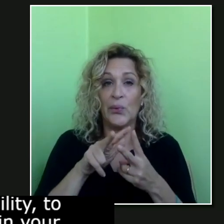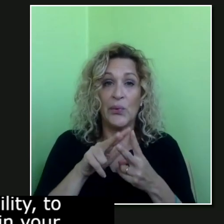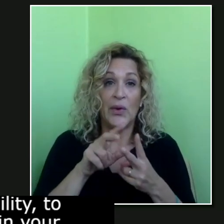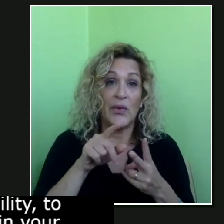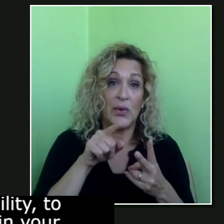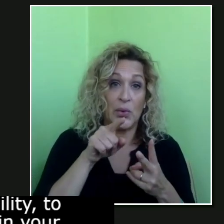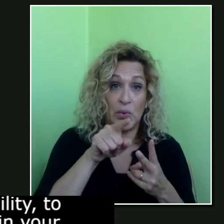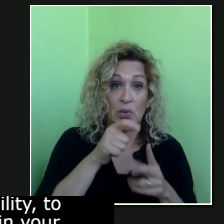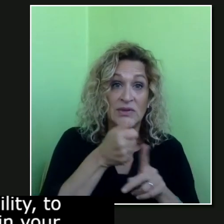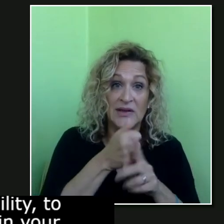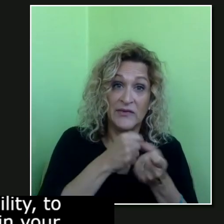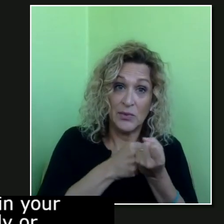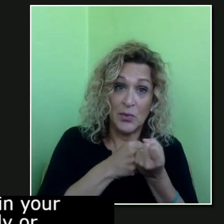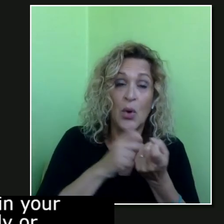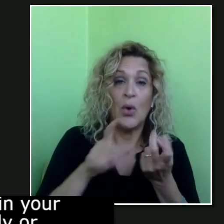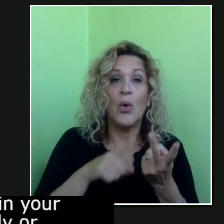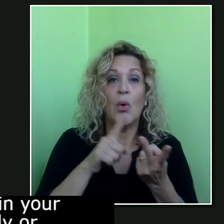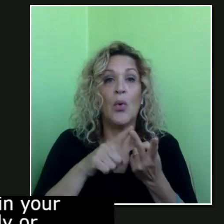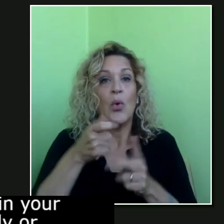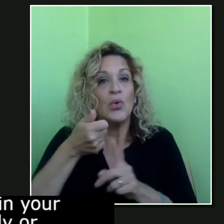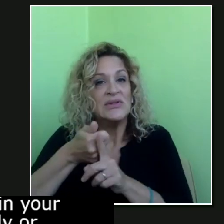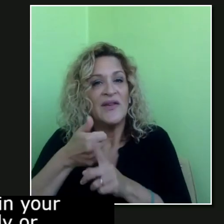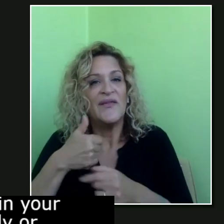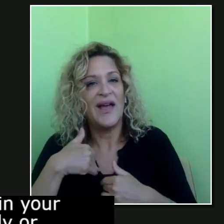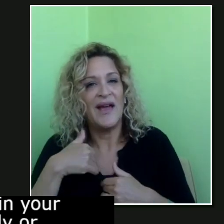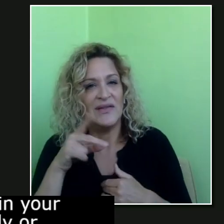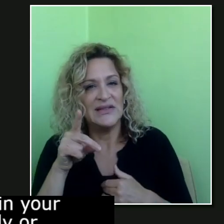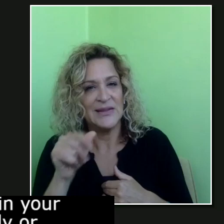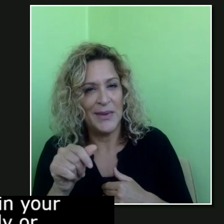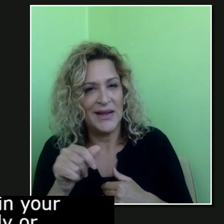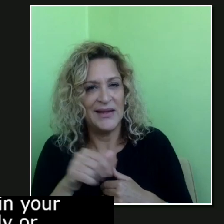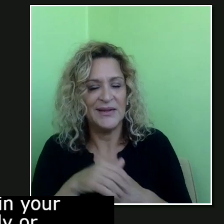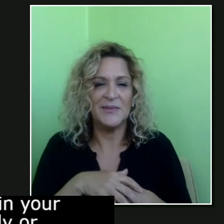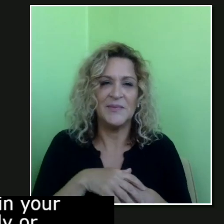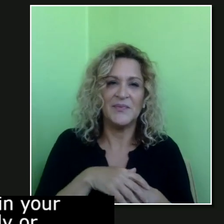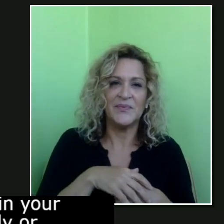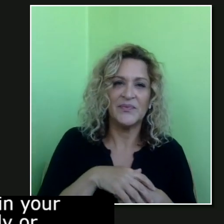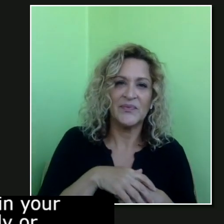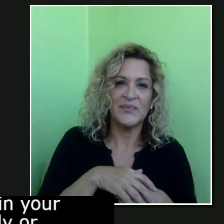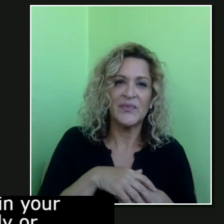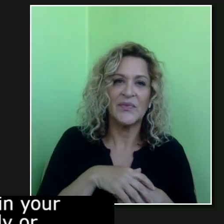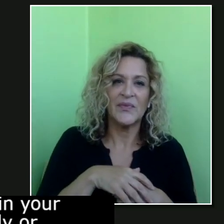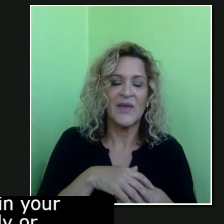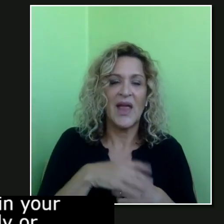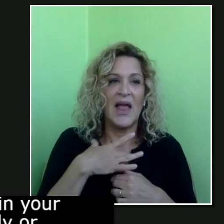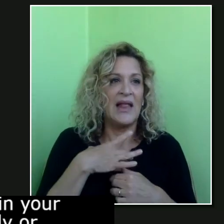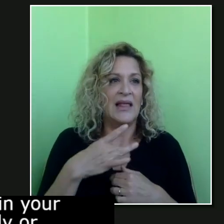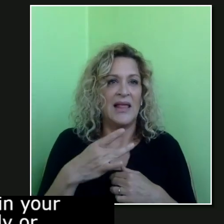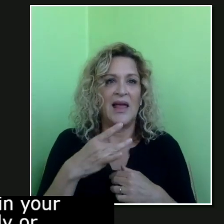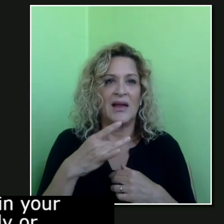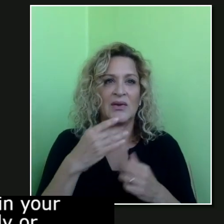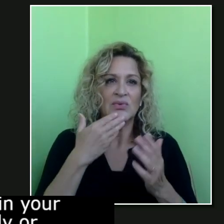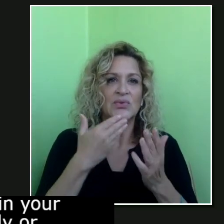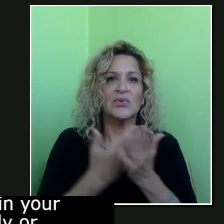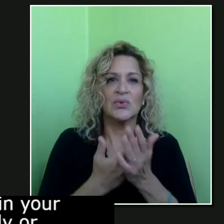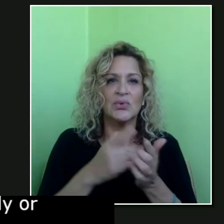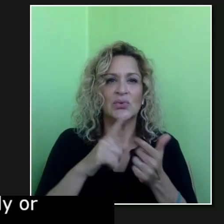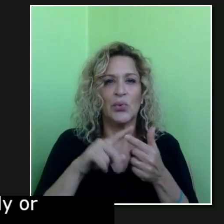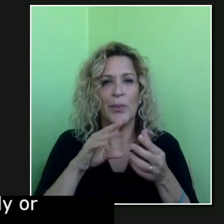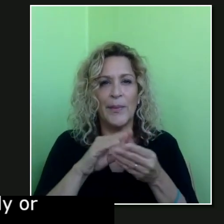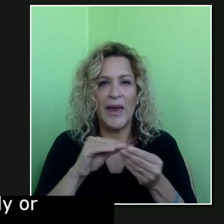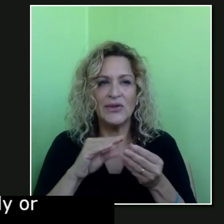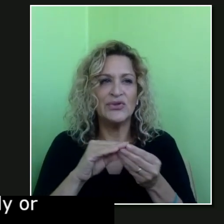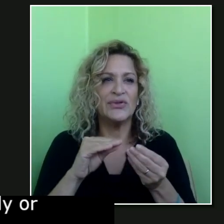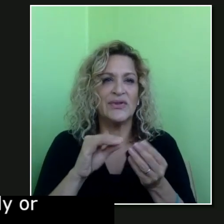disability. And I also like the nothing about us without us. It's all well and good to be an